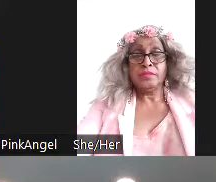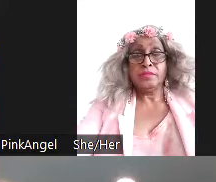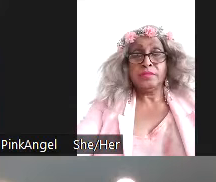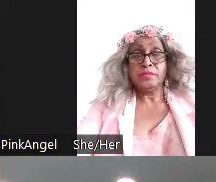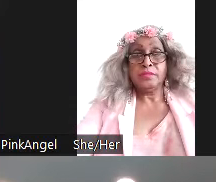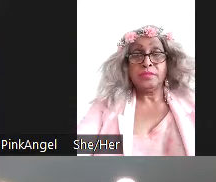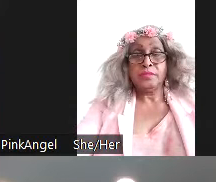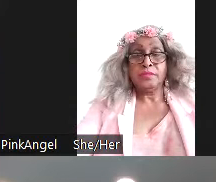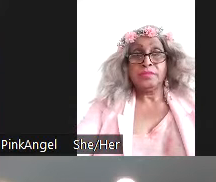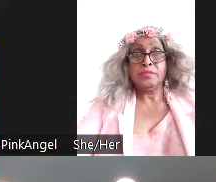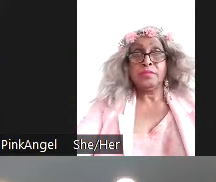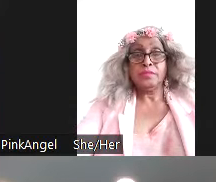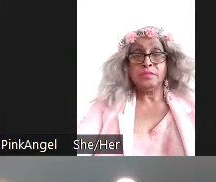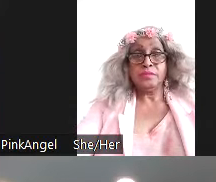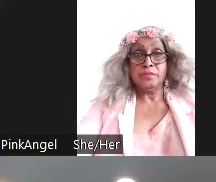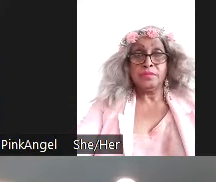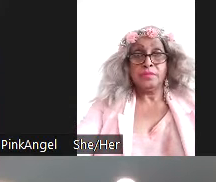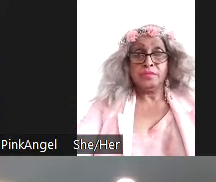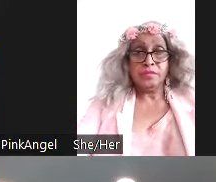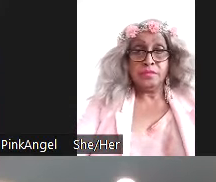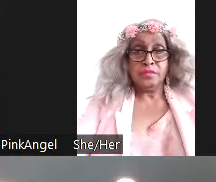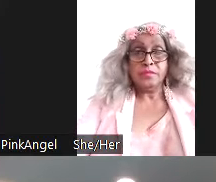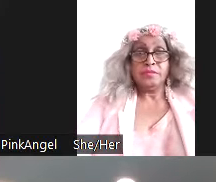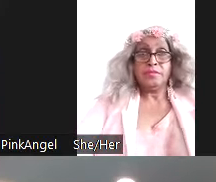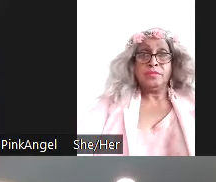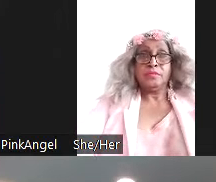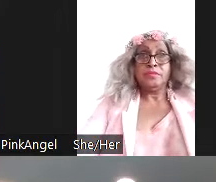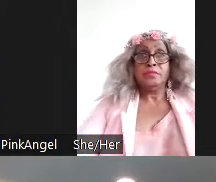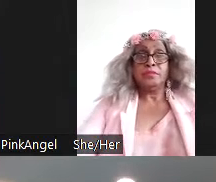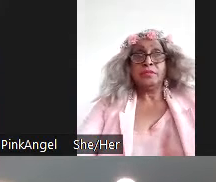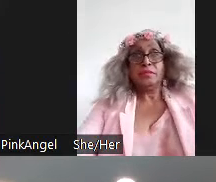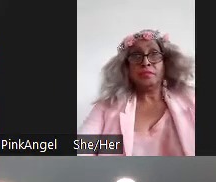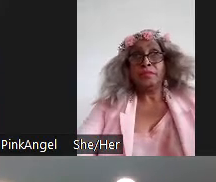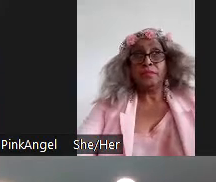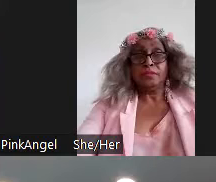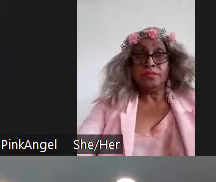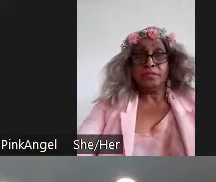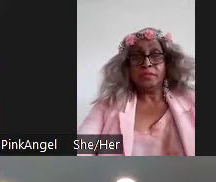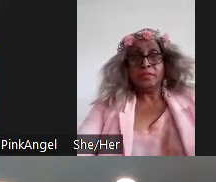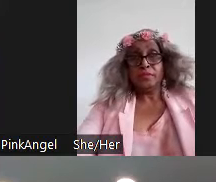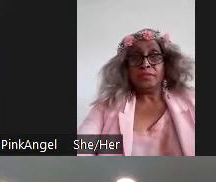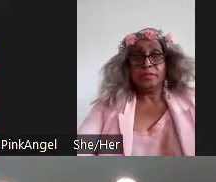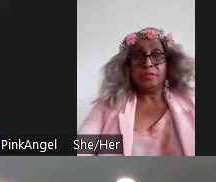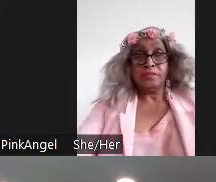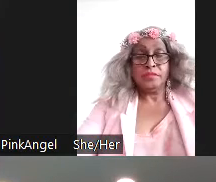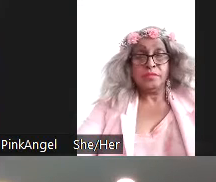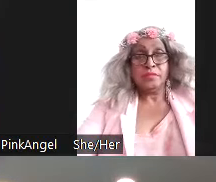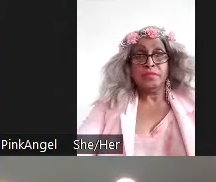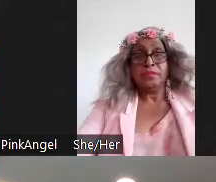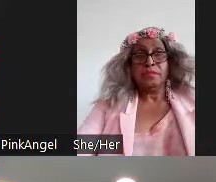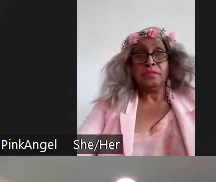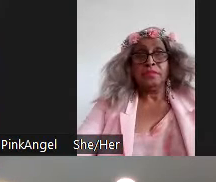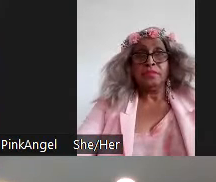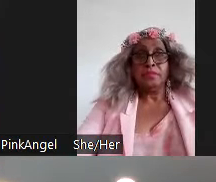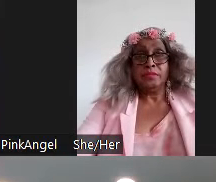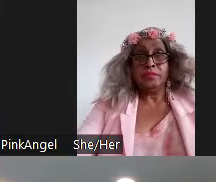and policy development, and generally kind of creating that sense of connectivity between the people, organizations, services who